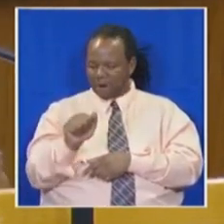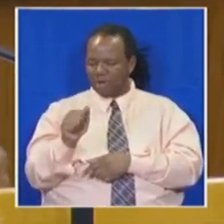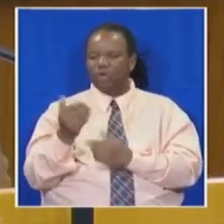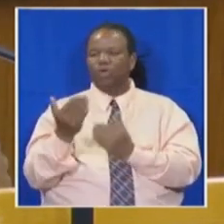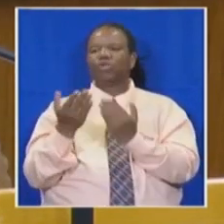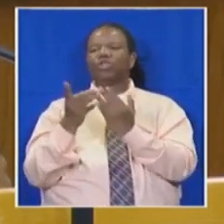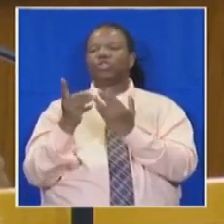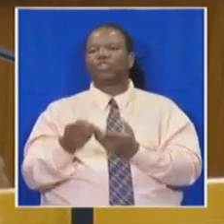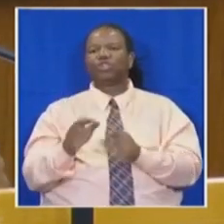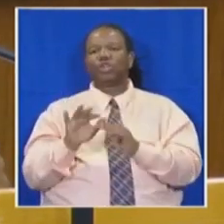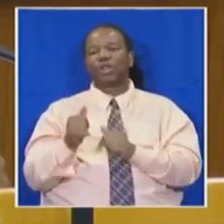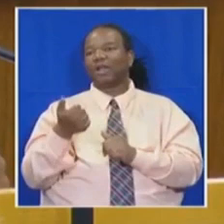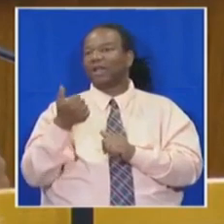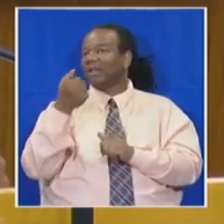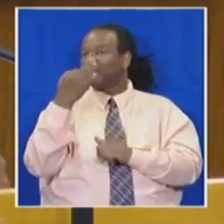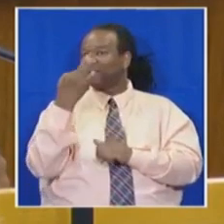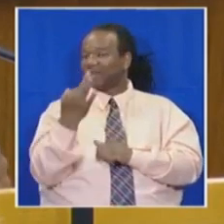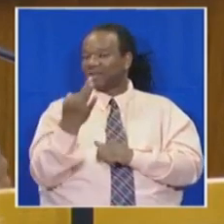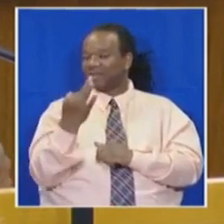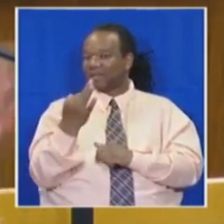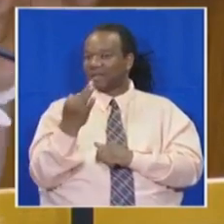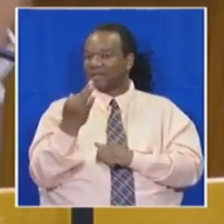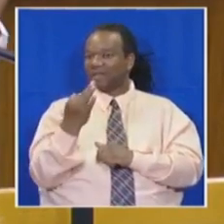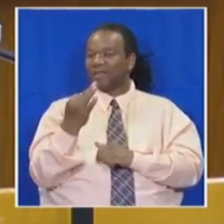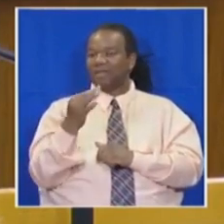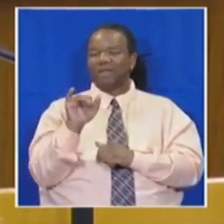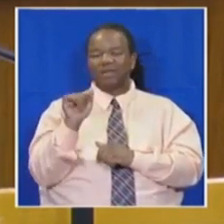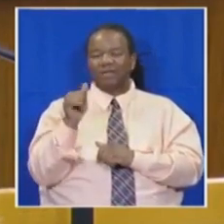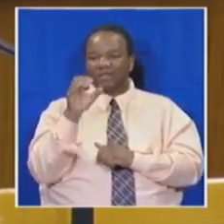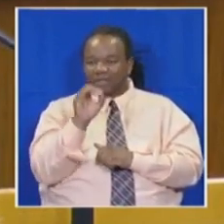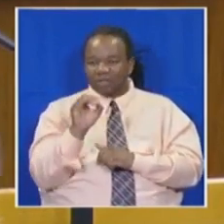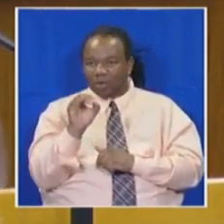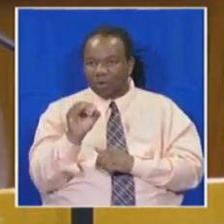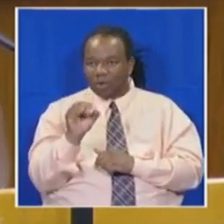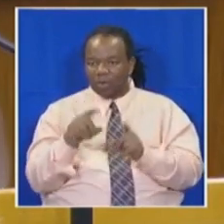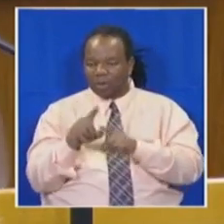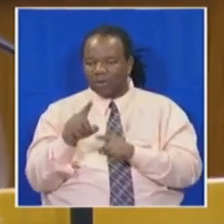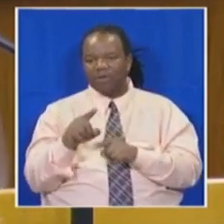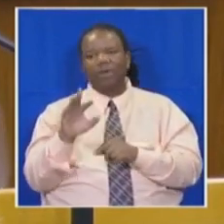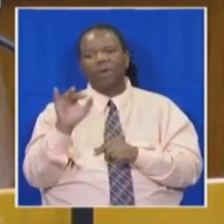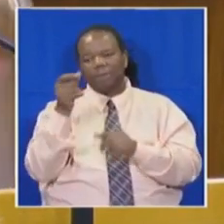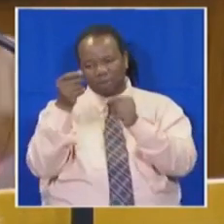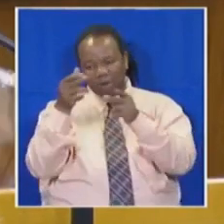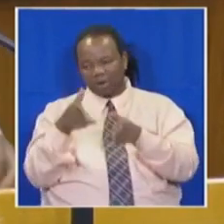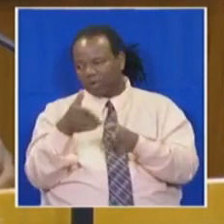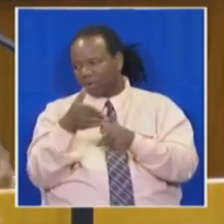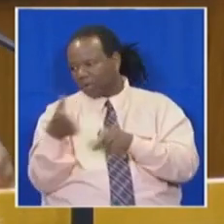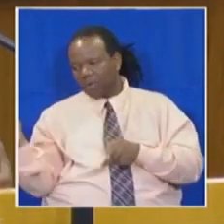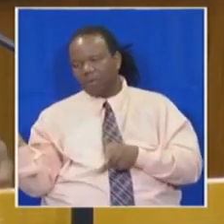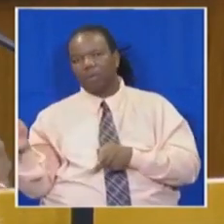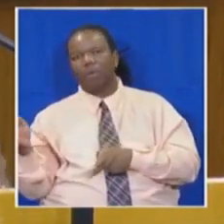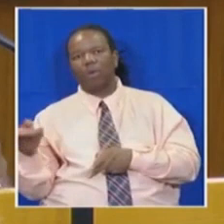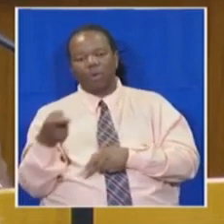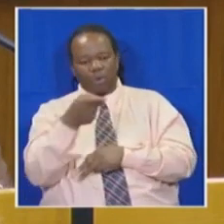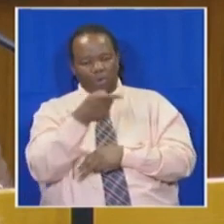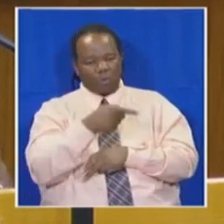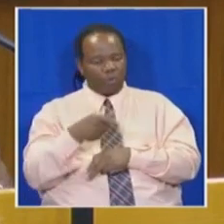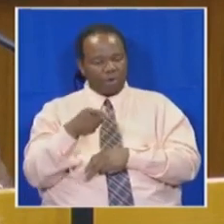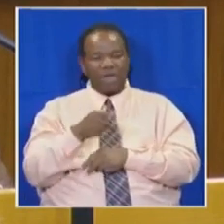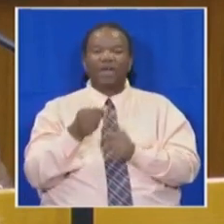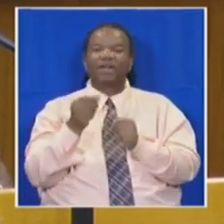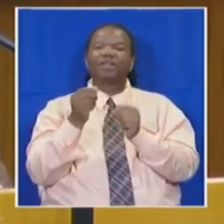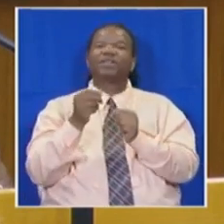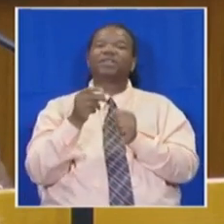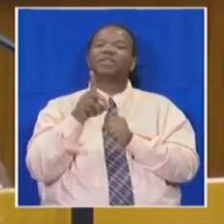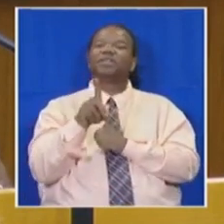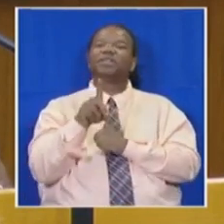last year's matric examination. However, as a DA, we believe in ensuring that